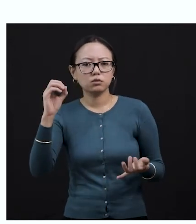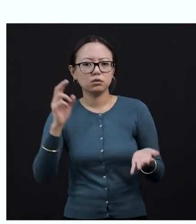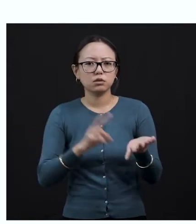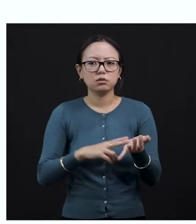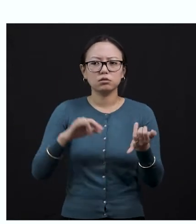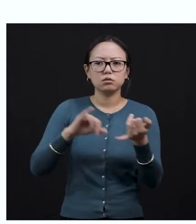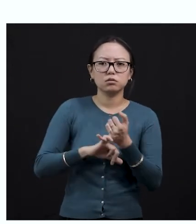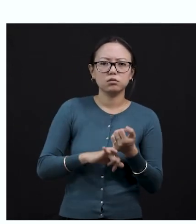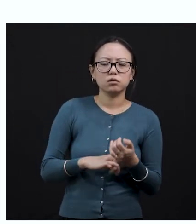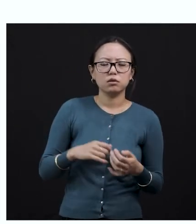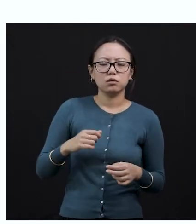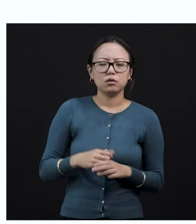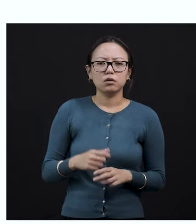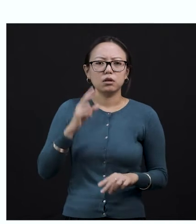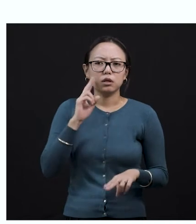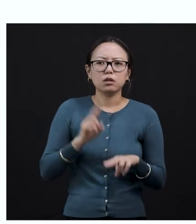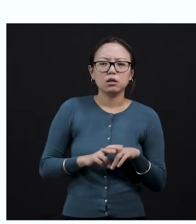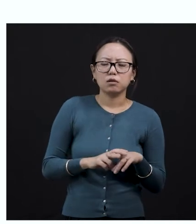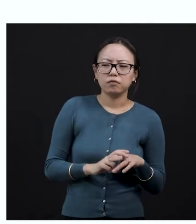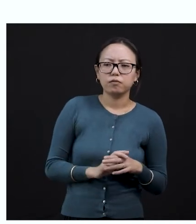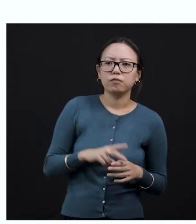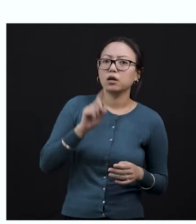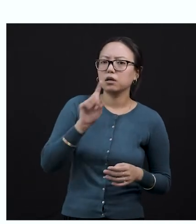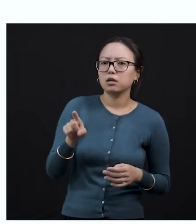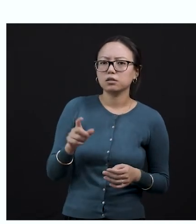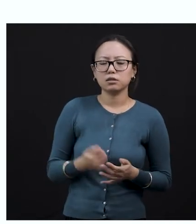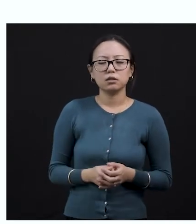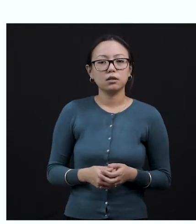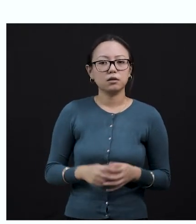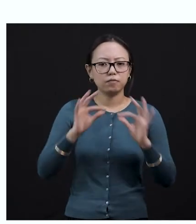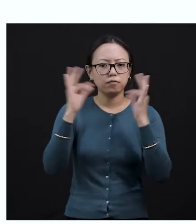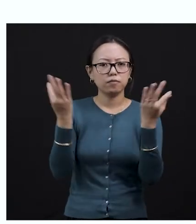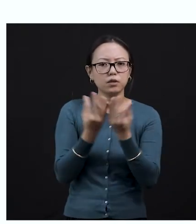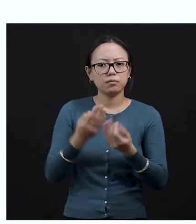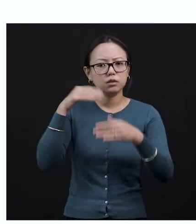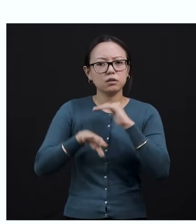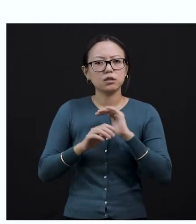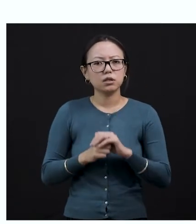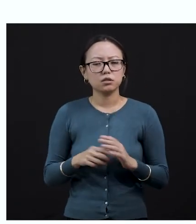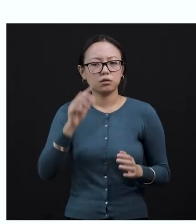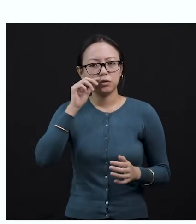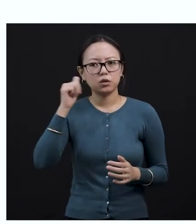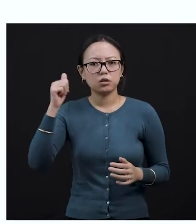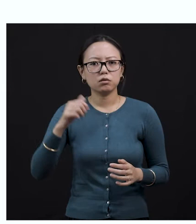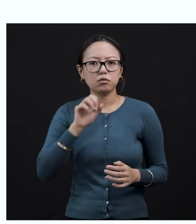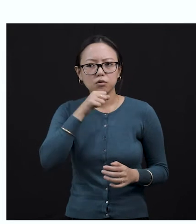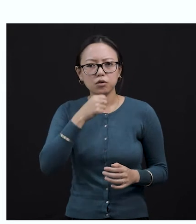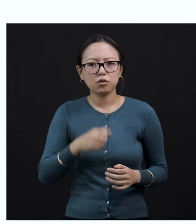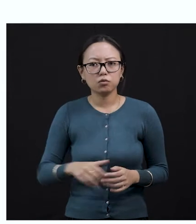the advice of the oldest male member, all right. So they also had